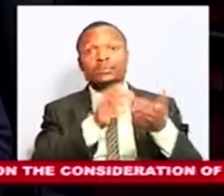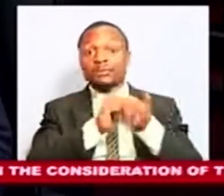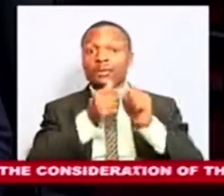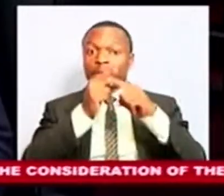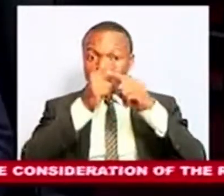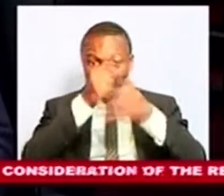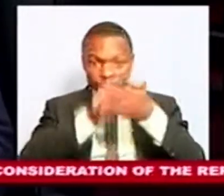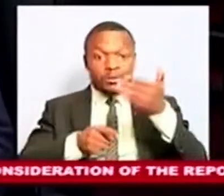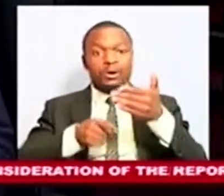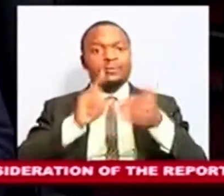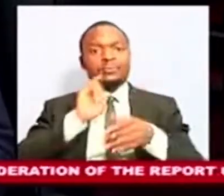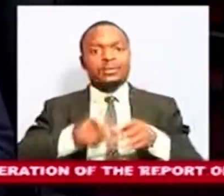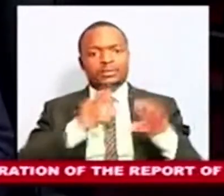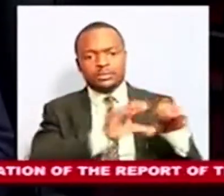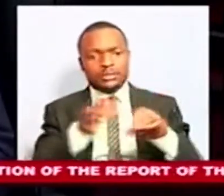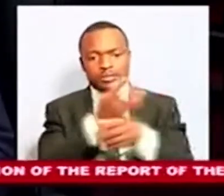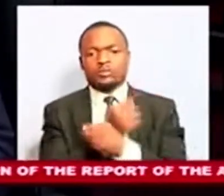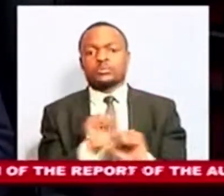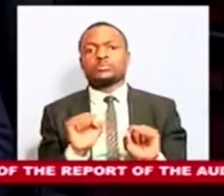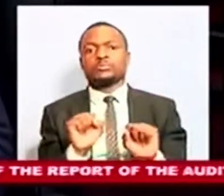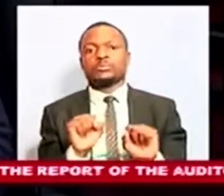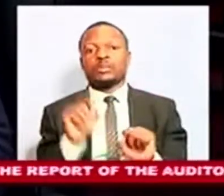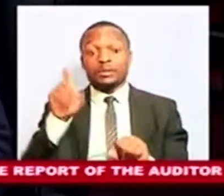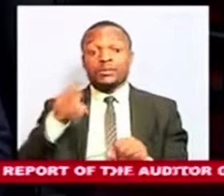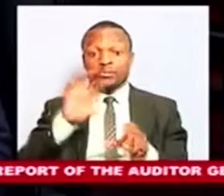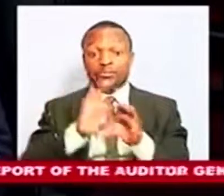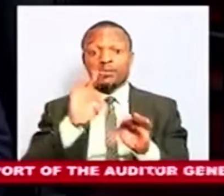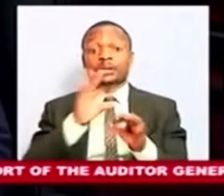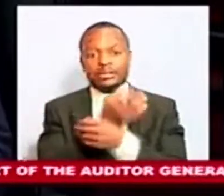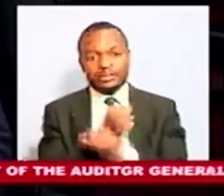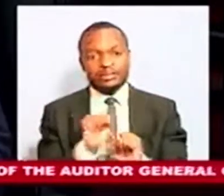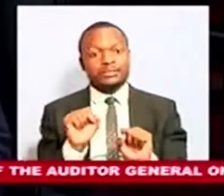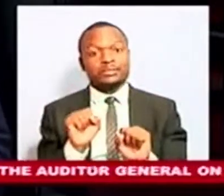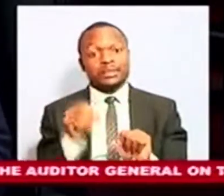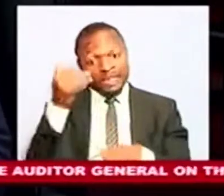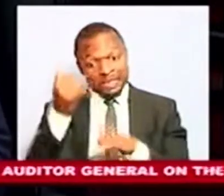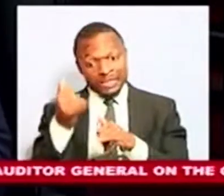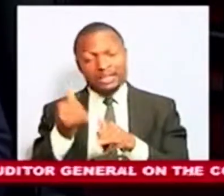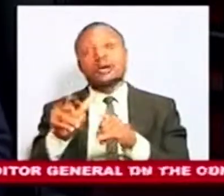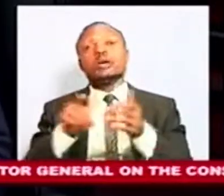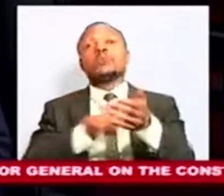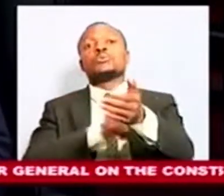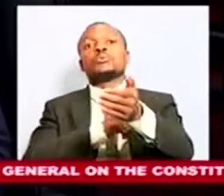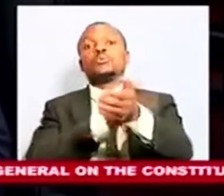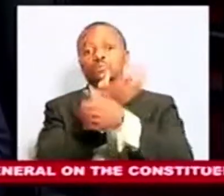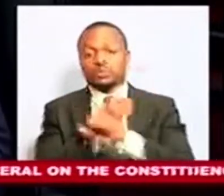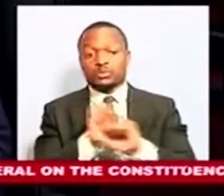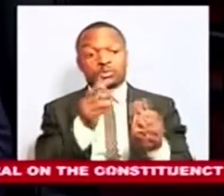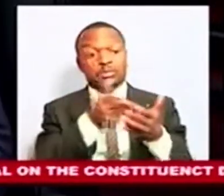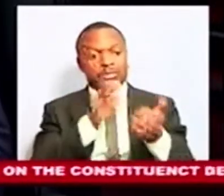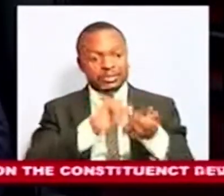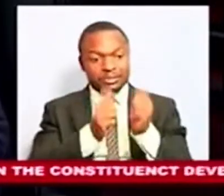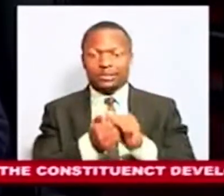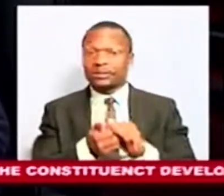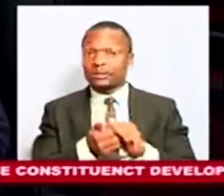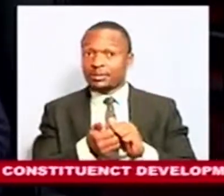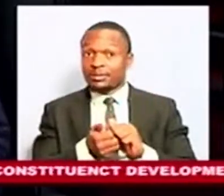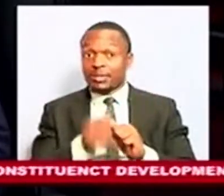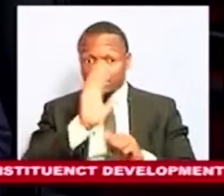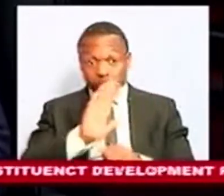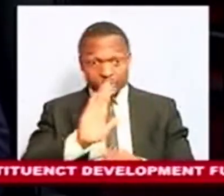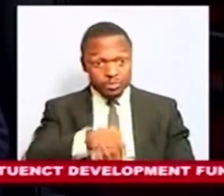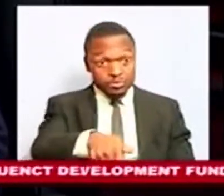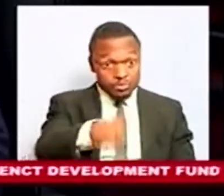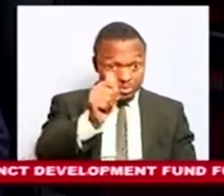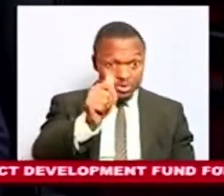we do in order to cure? We need to find a solution, and a lasting solution to this problem. Whether it is yourselves